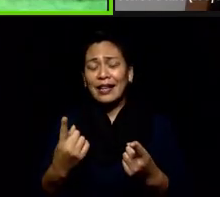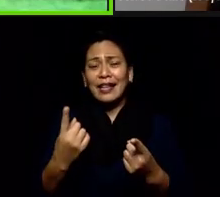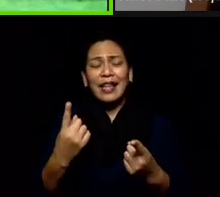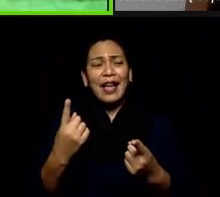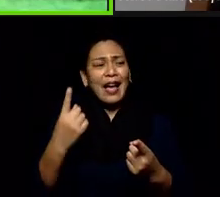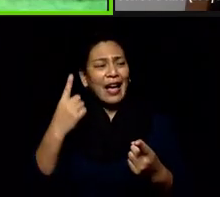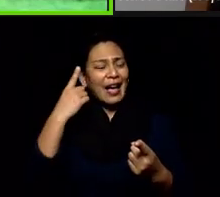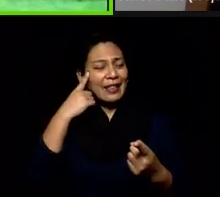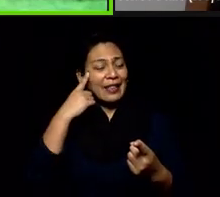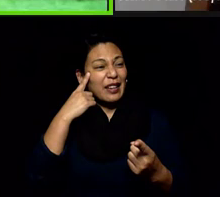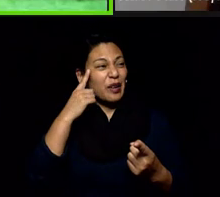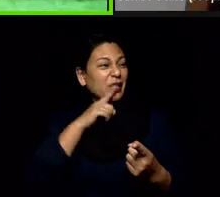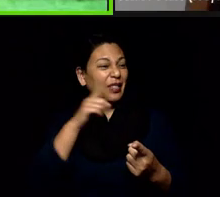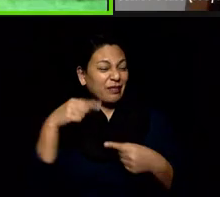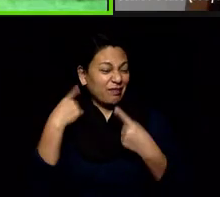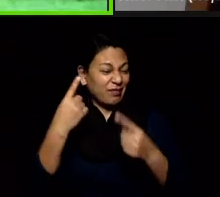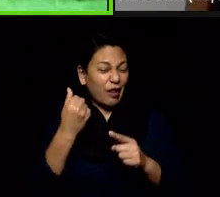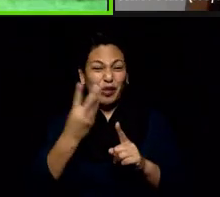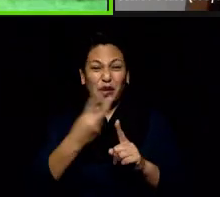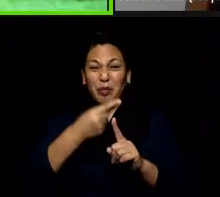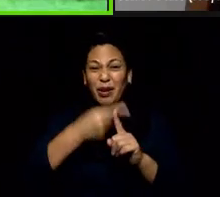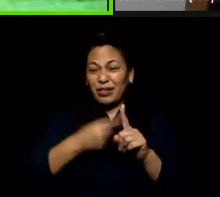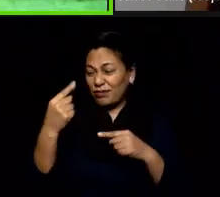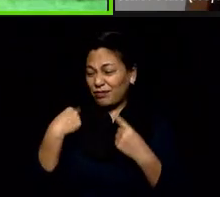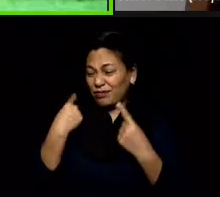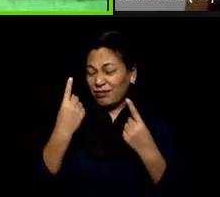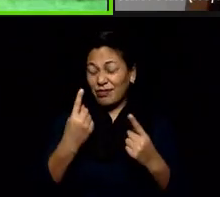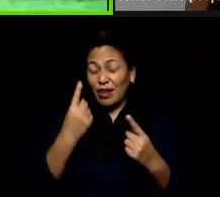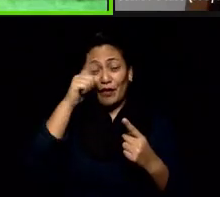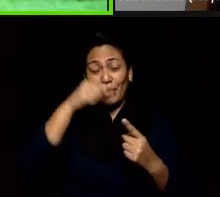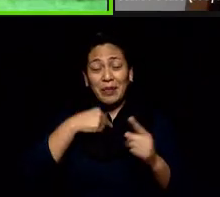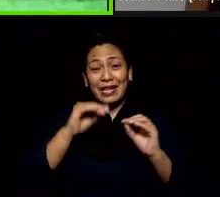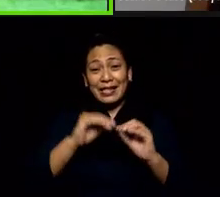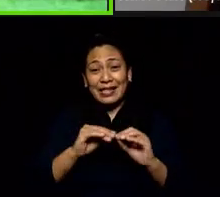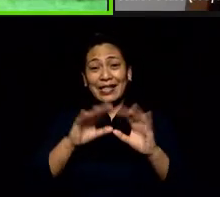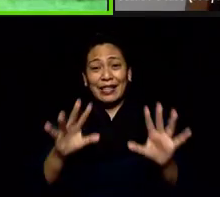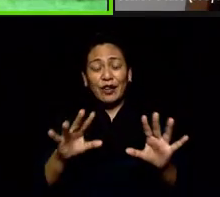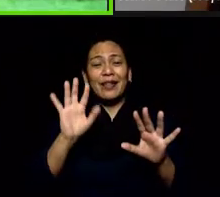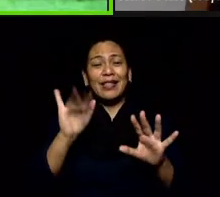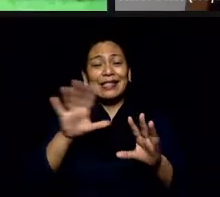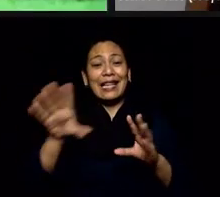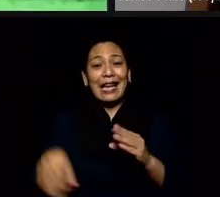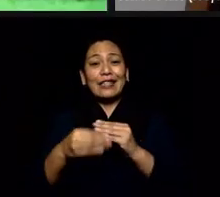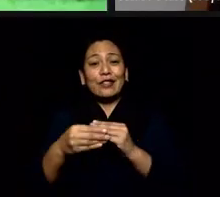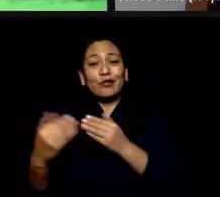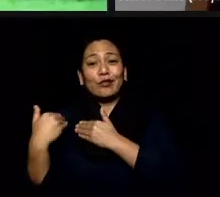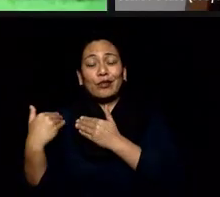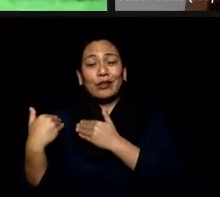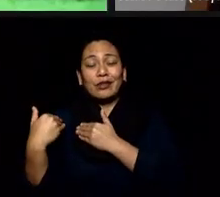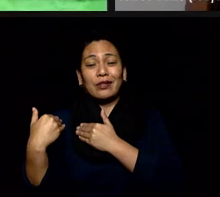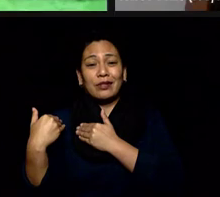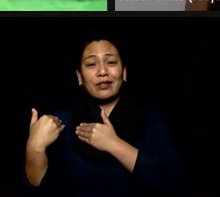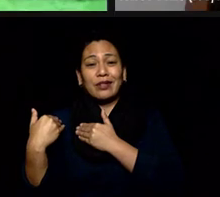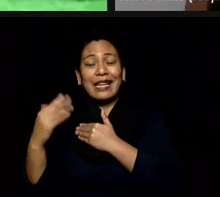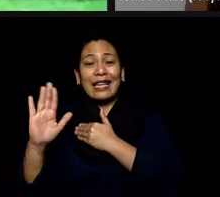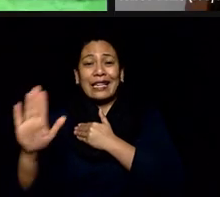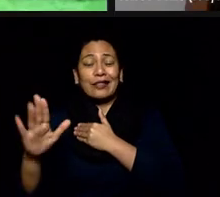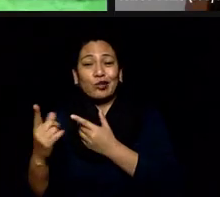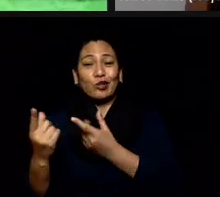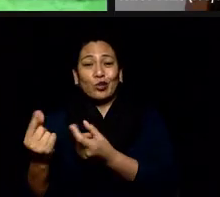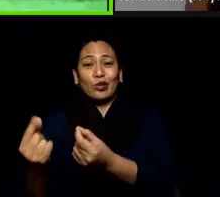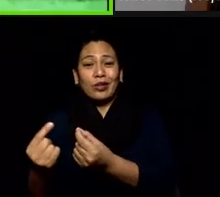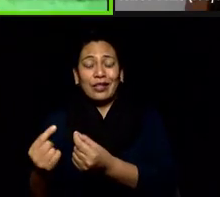certainly this last like couple of months, what's been really clear is that's an additional job that he's doing. Mm-hmm. That's not actually the job that, you